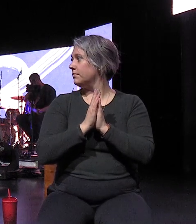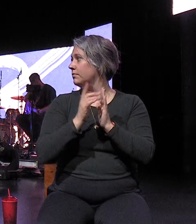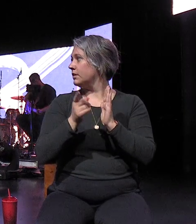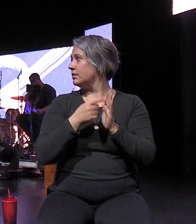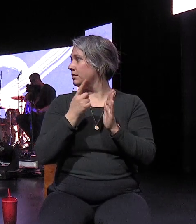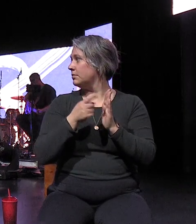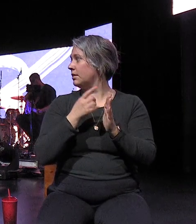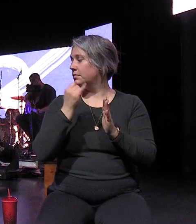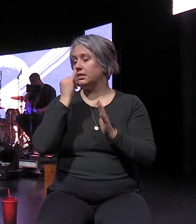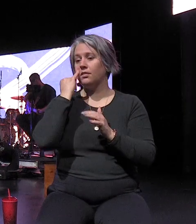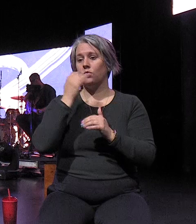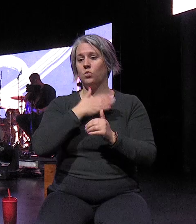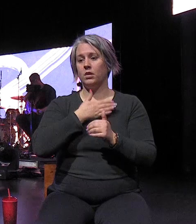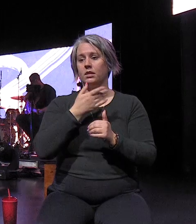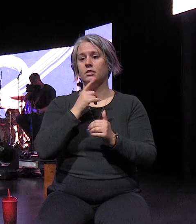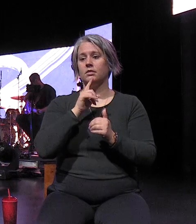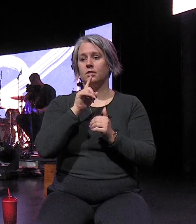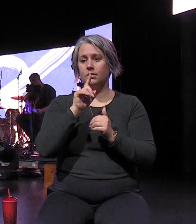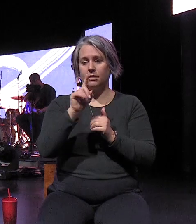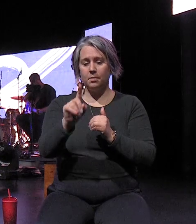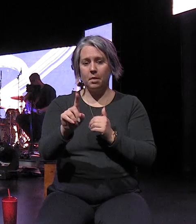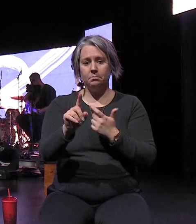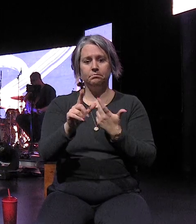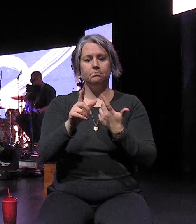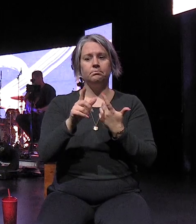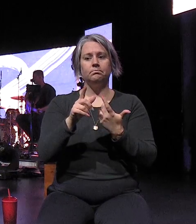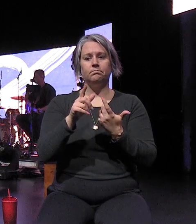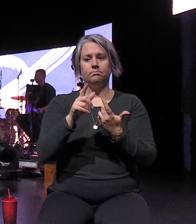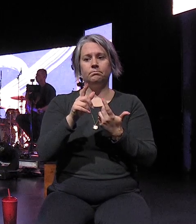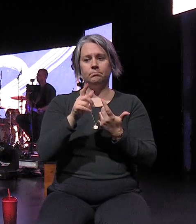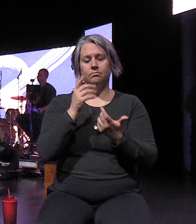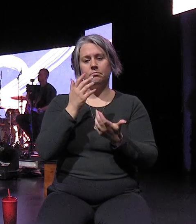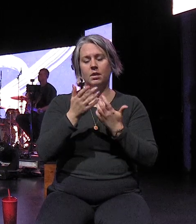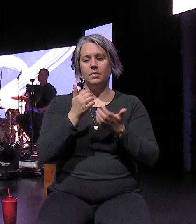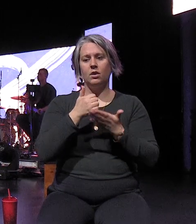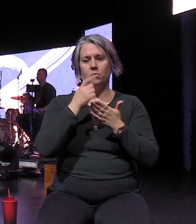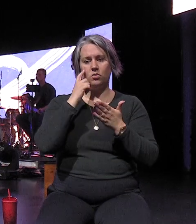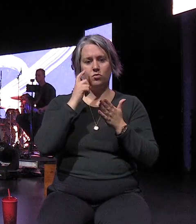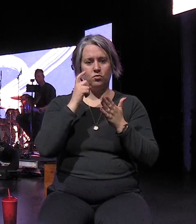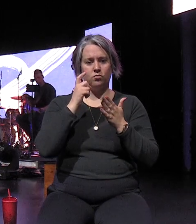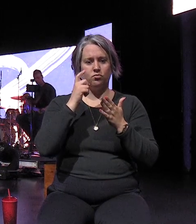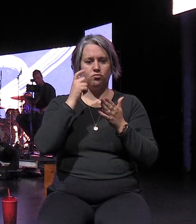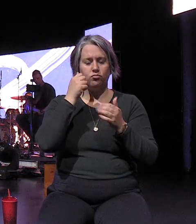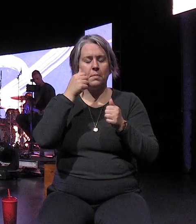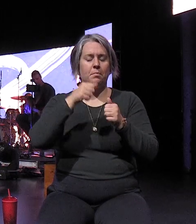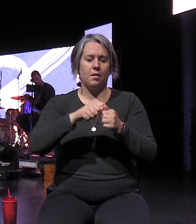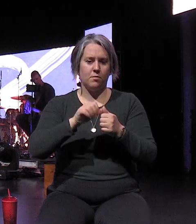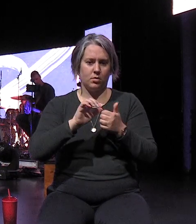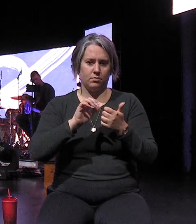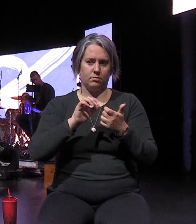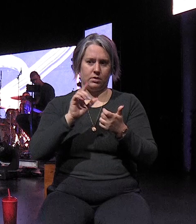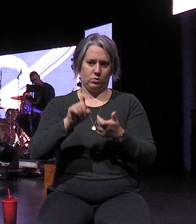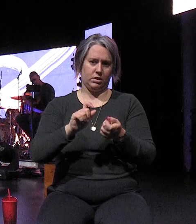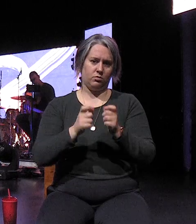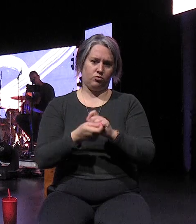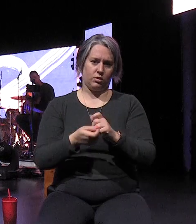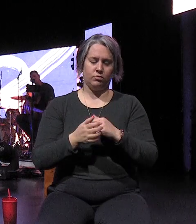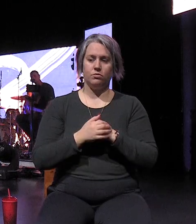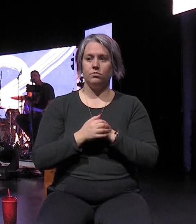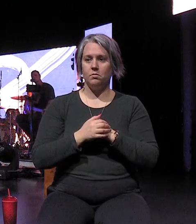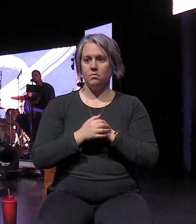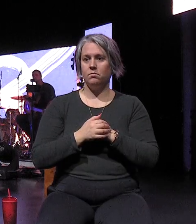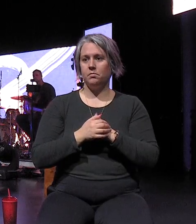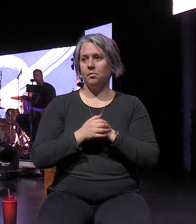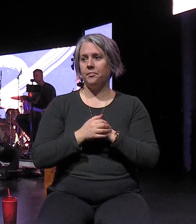can make a marker. And so as we worship, I just want to invite you, if you'd like to